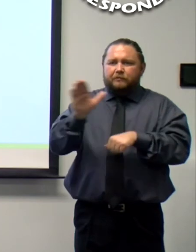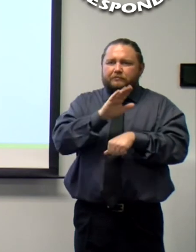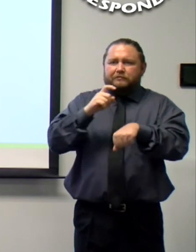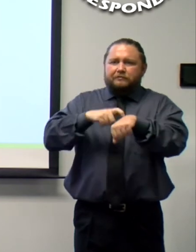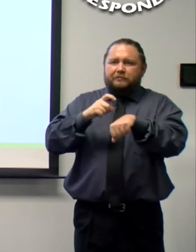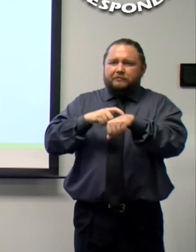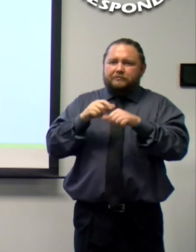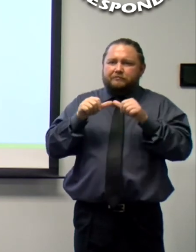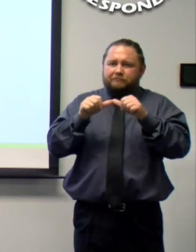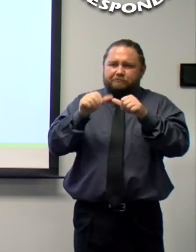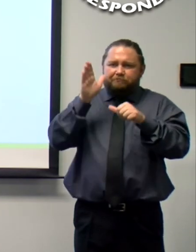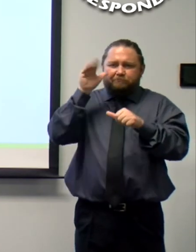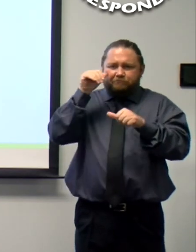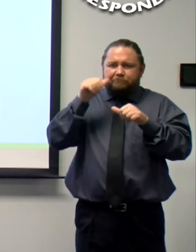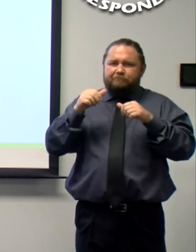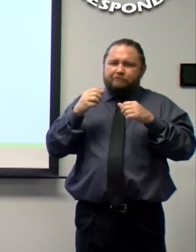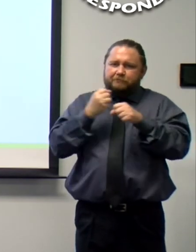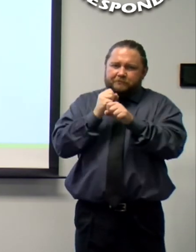Mayor?